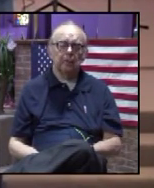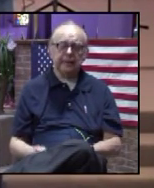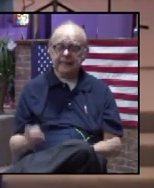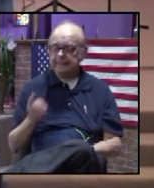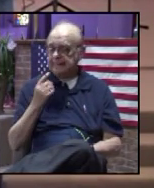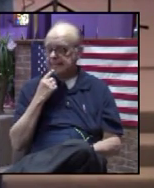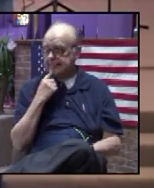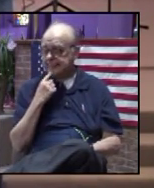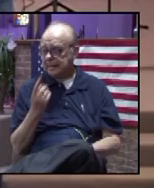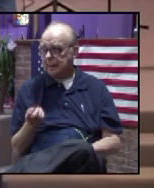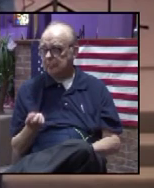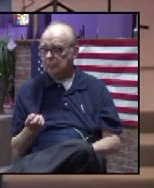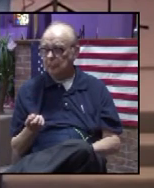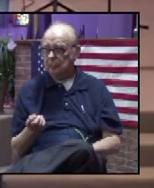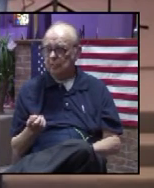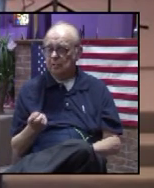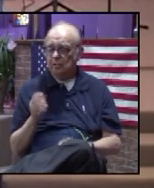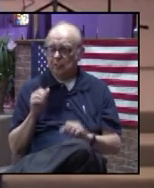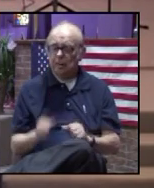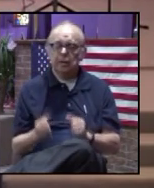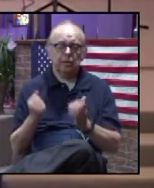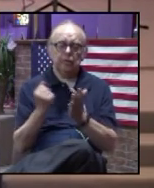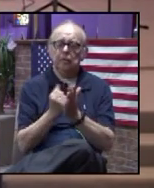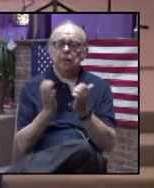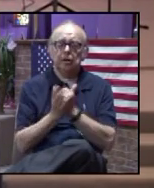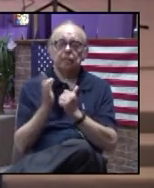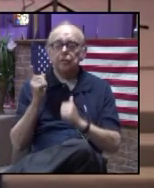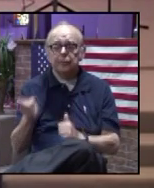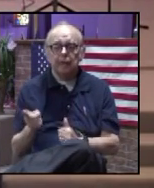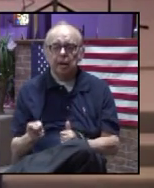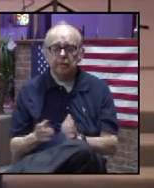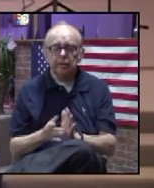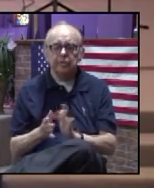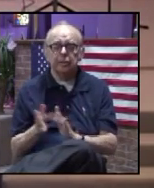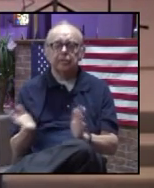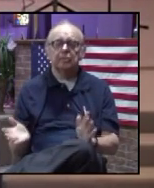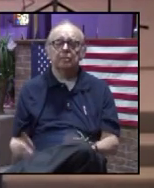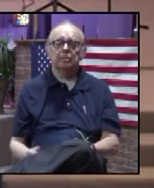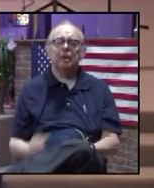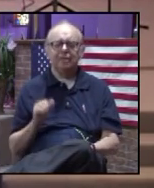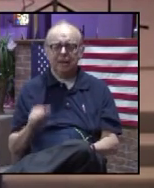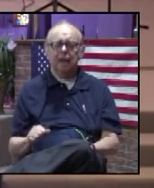saying, you can crucify him.